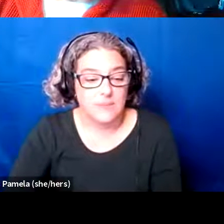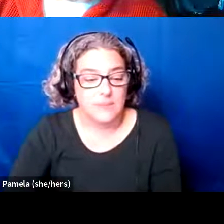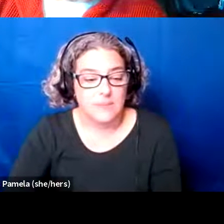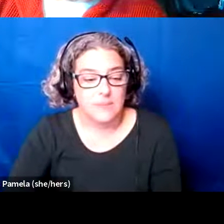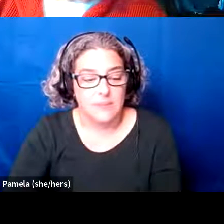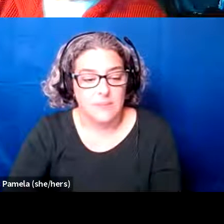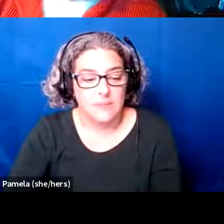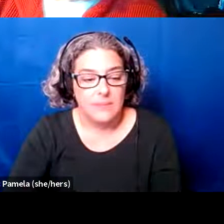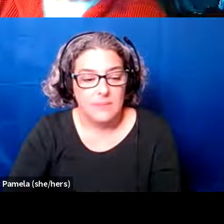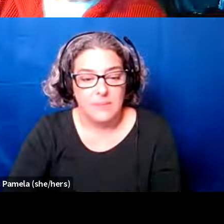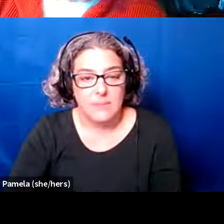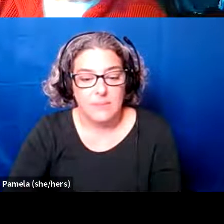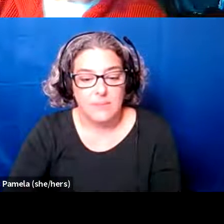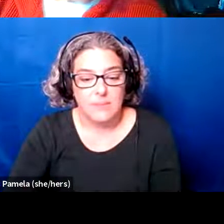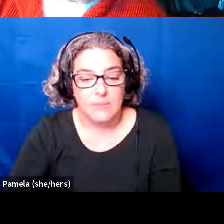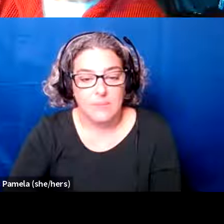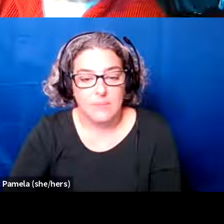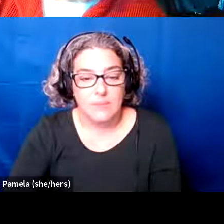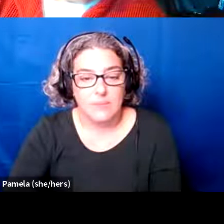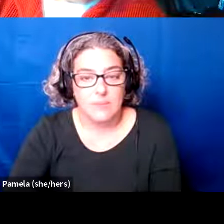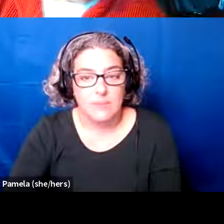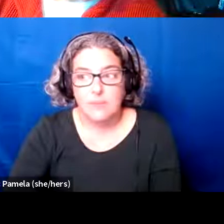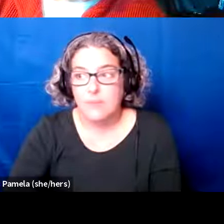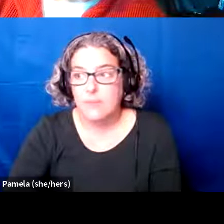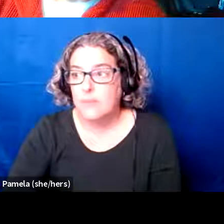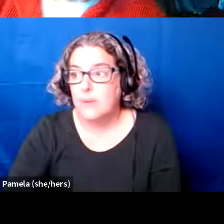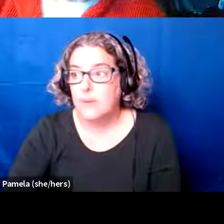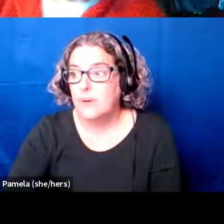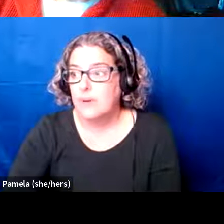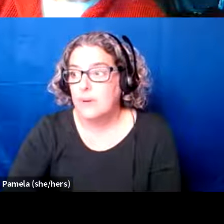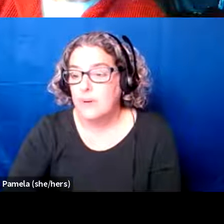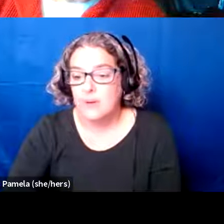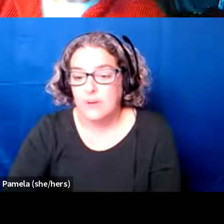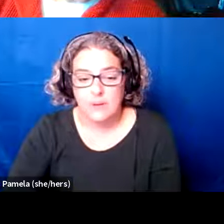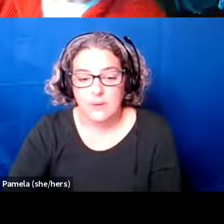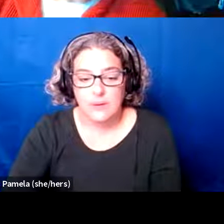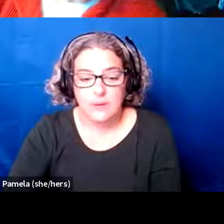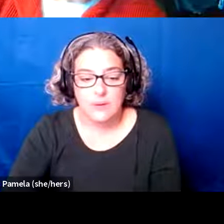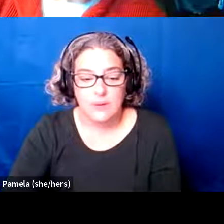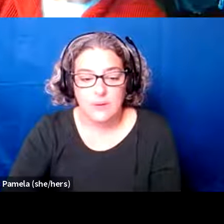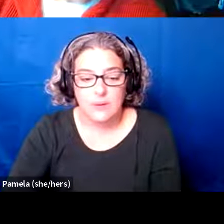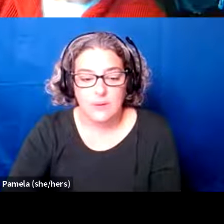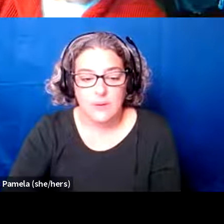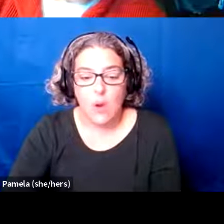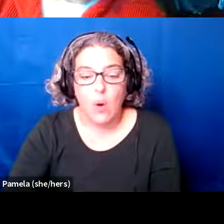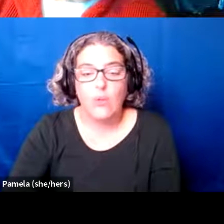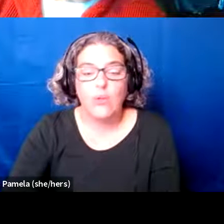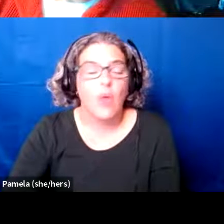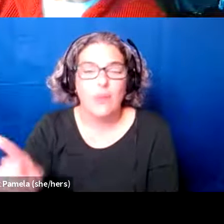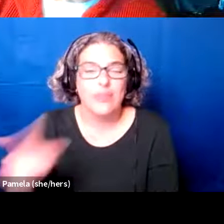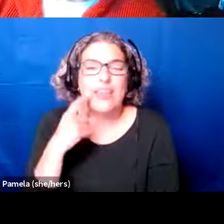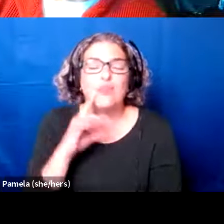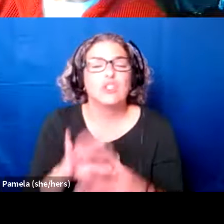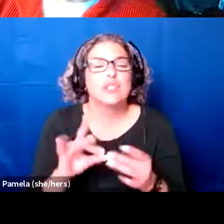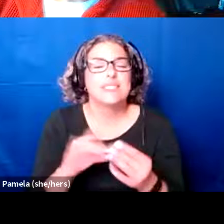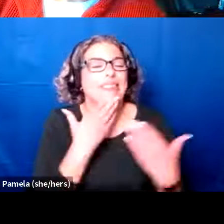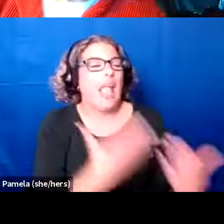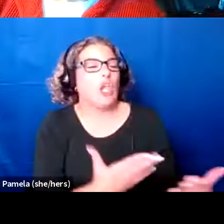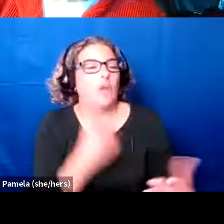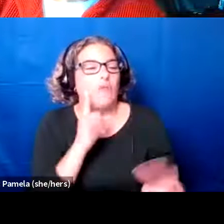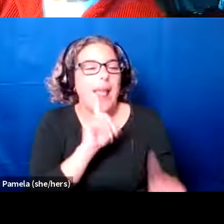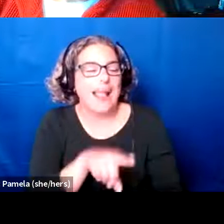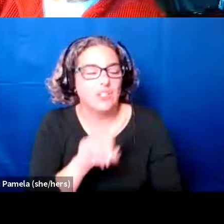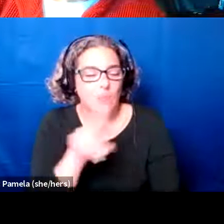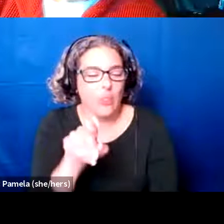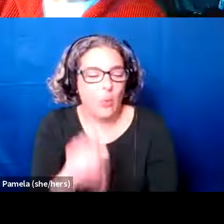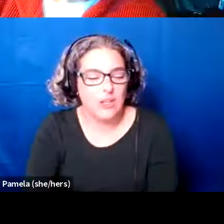You have a third question in the box. That was just a thank you for answering the questions. Okay, yeah, and